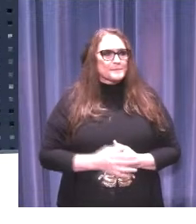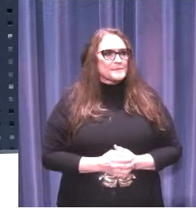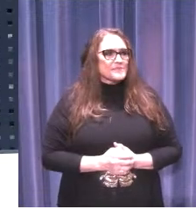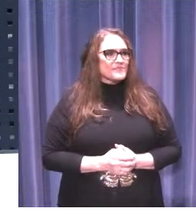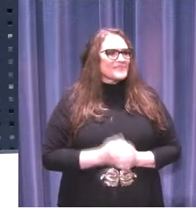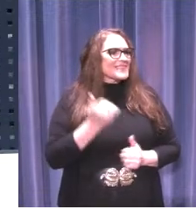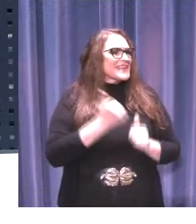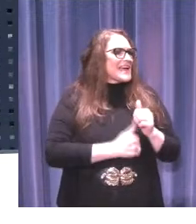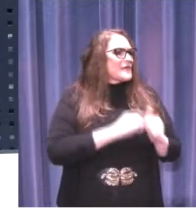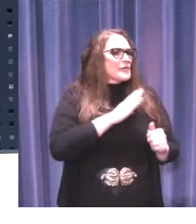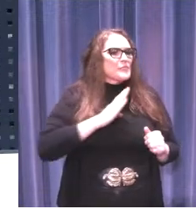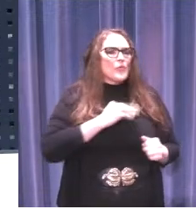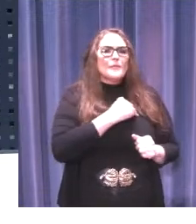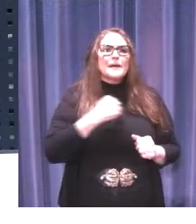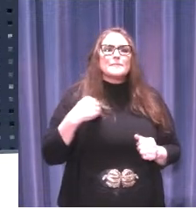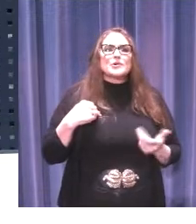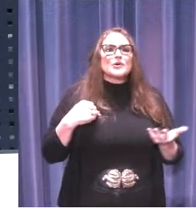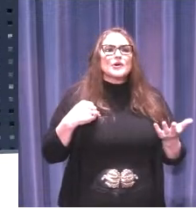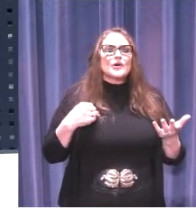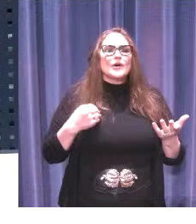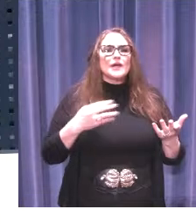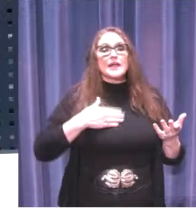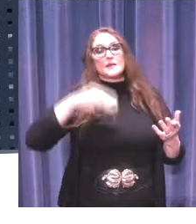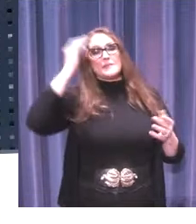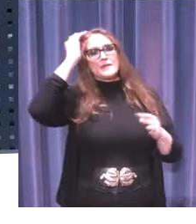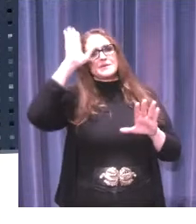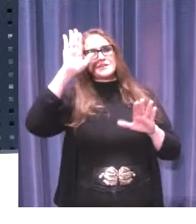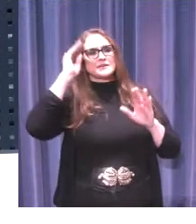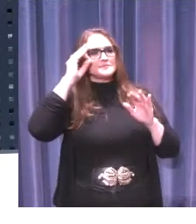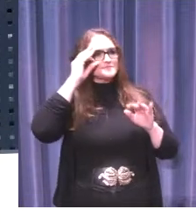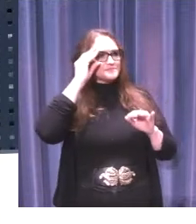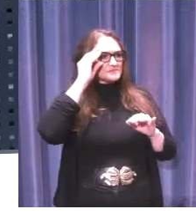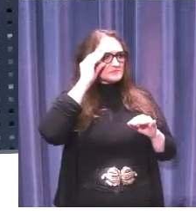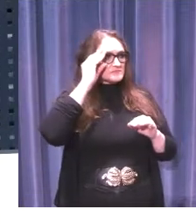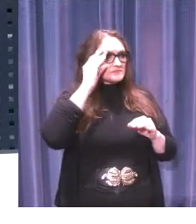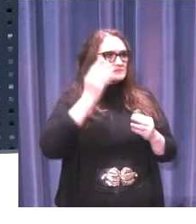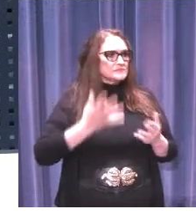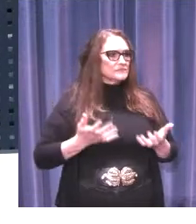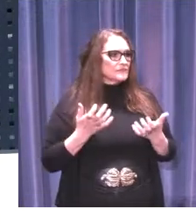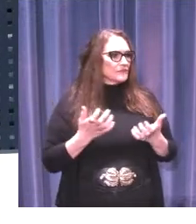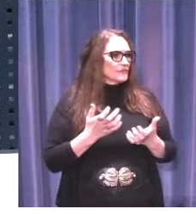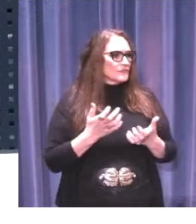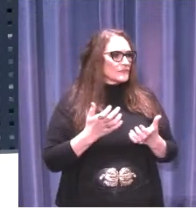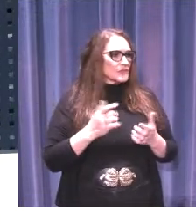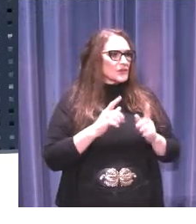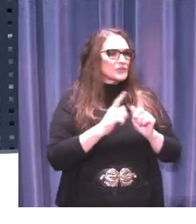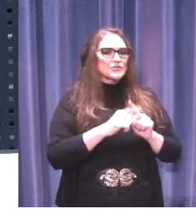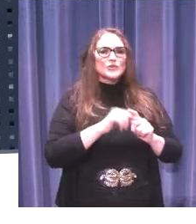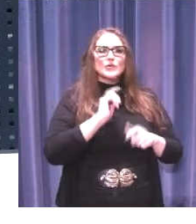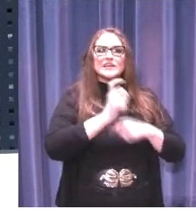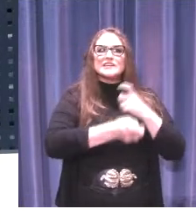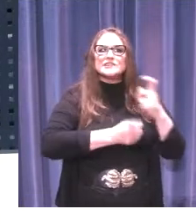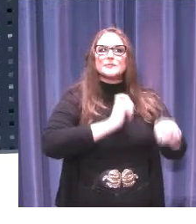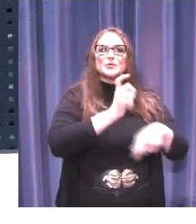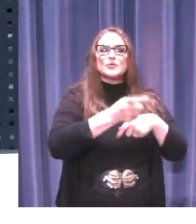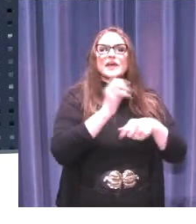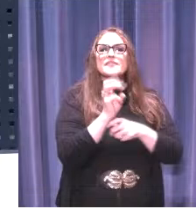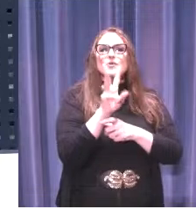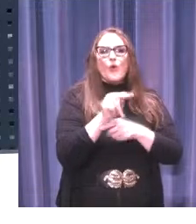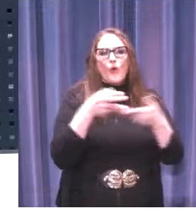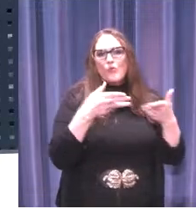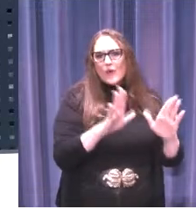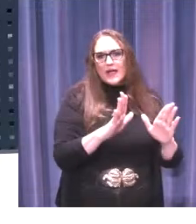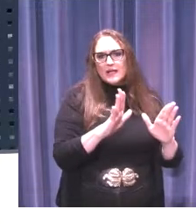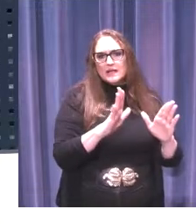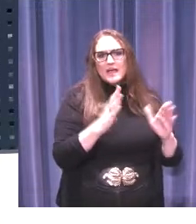Every board member, in my opinion, wishes to contribute in their own way. They